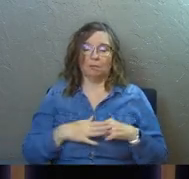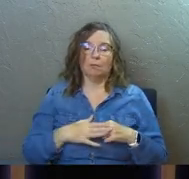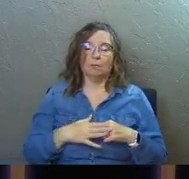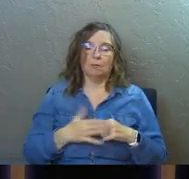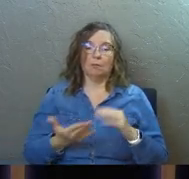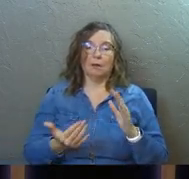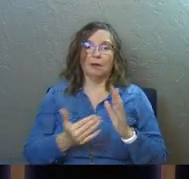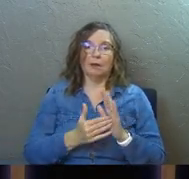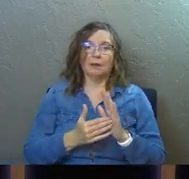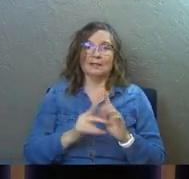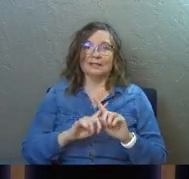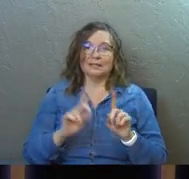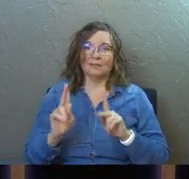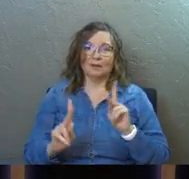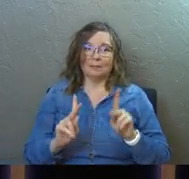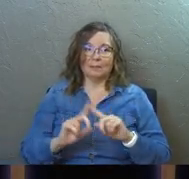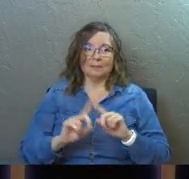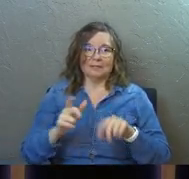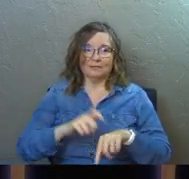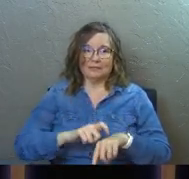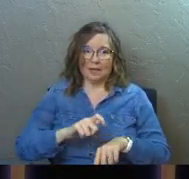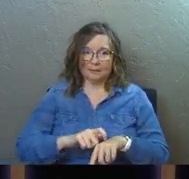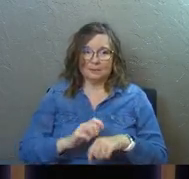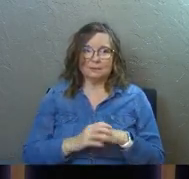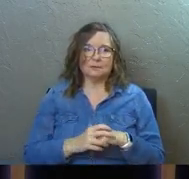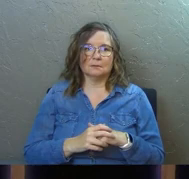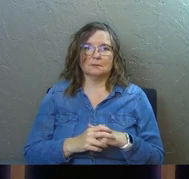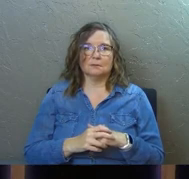again, different people, different times.